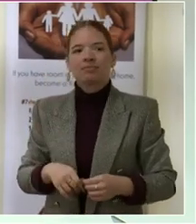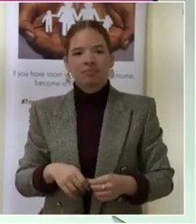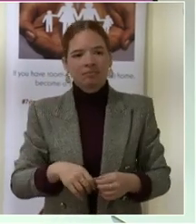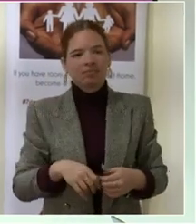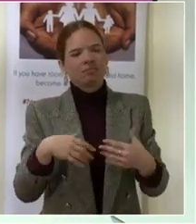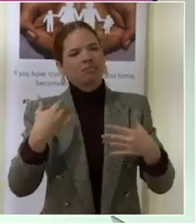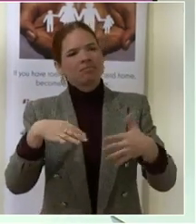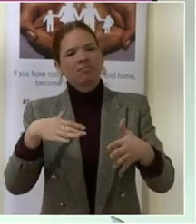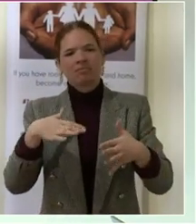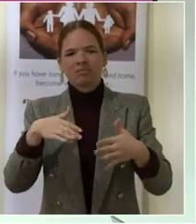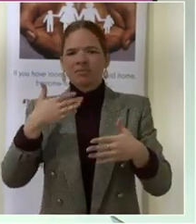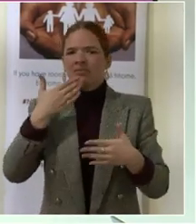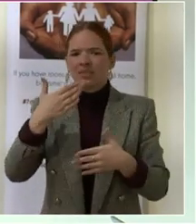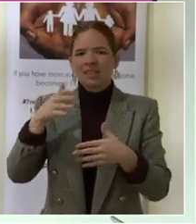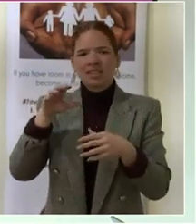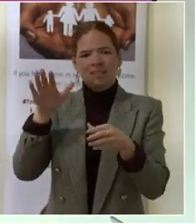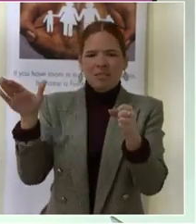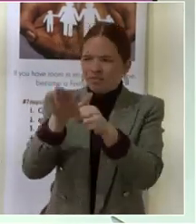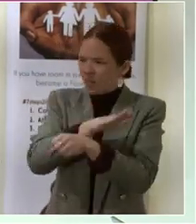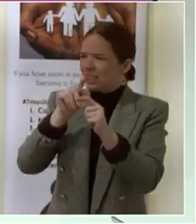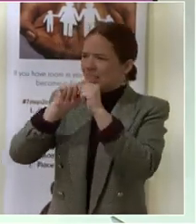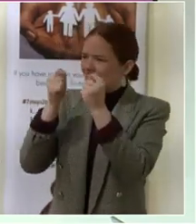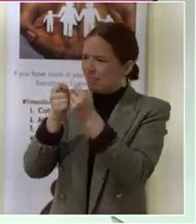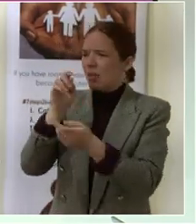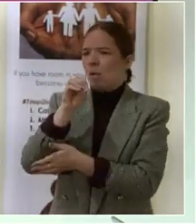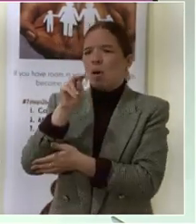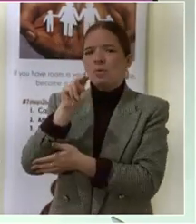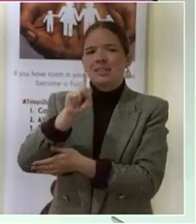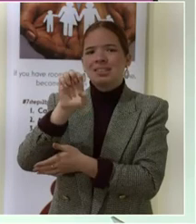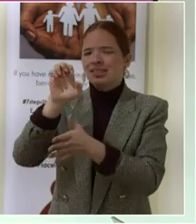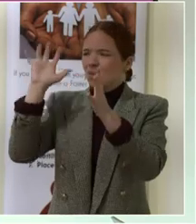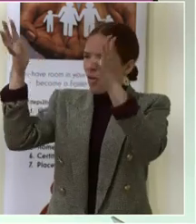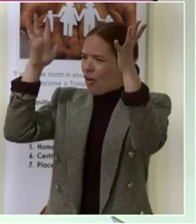ONES office. Give them a big round of applause.